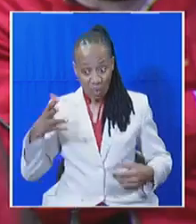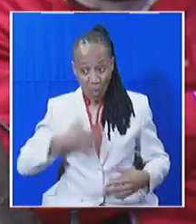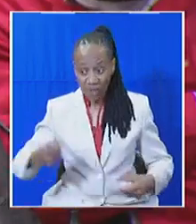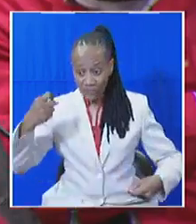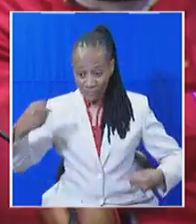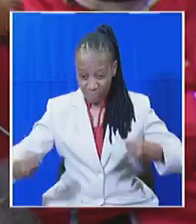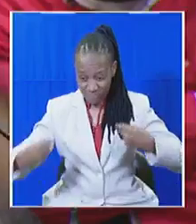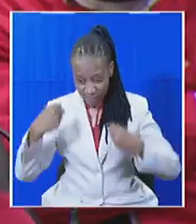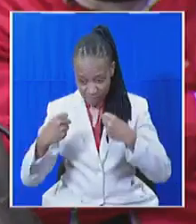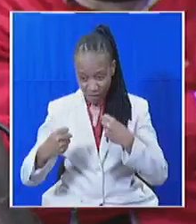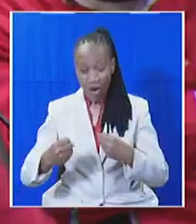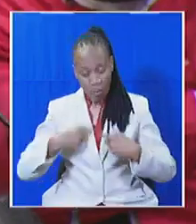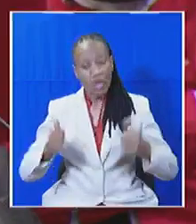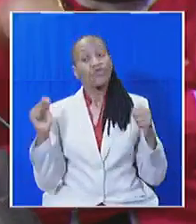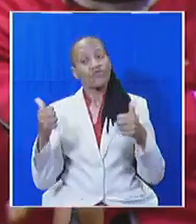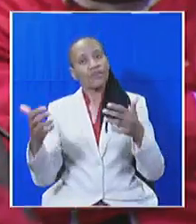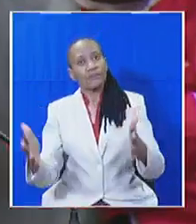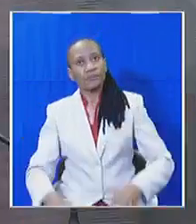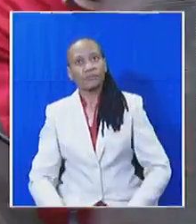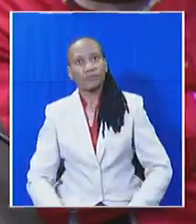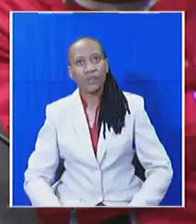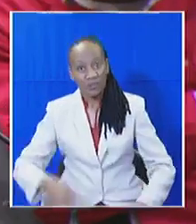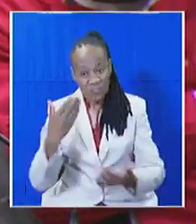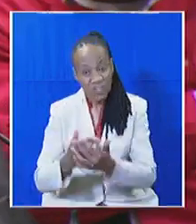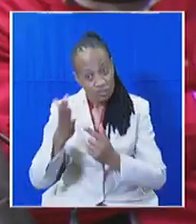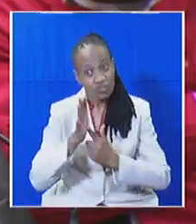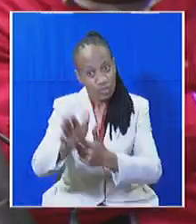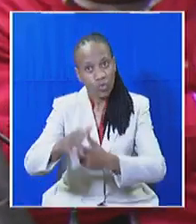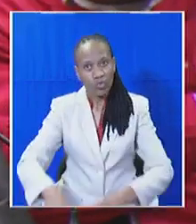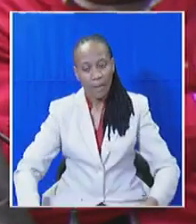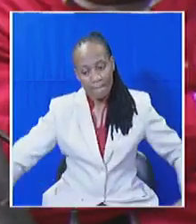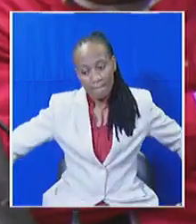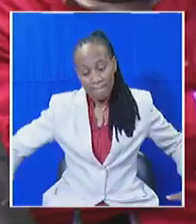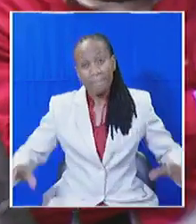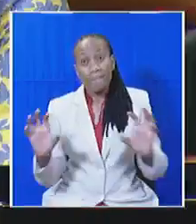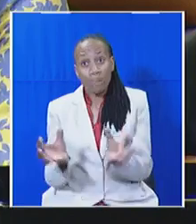Asiqokile lutho ubona nje siyadunusa manje bonakale.